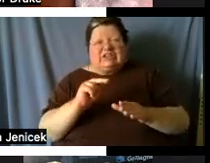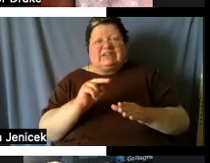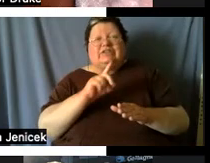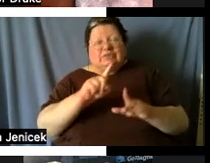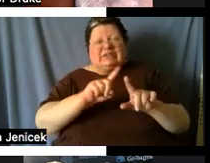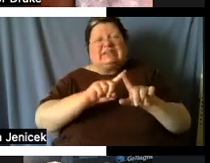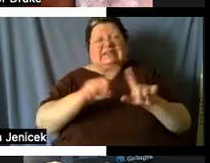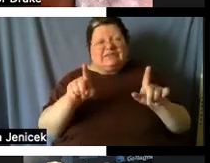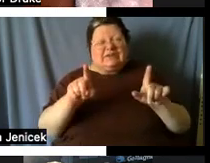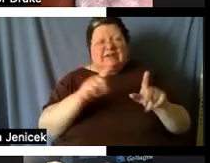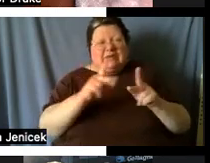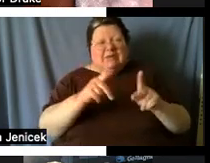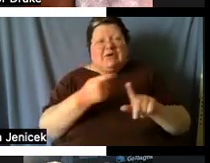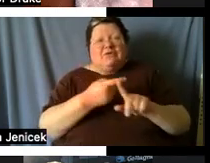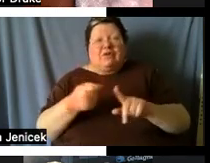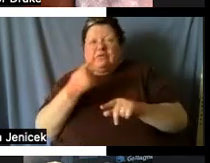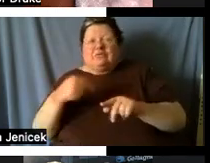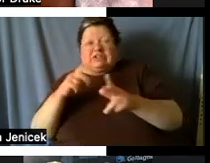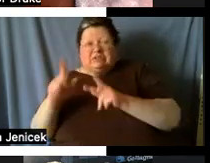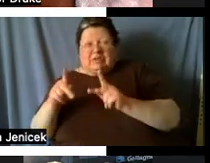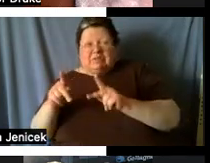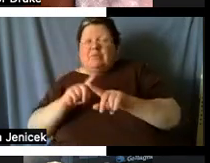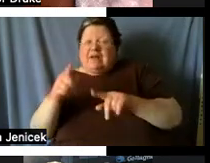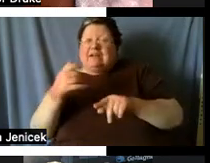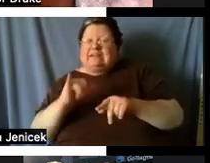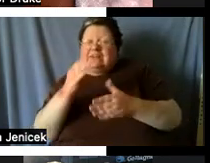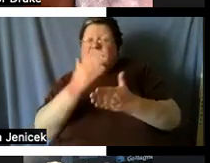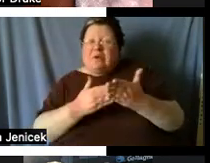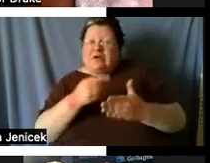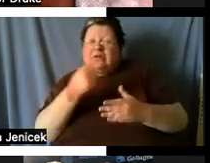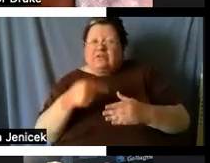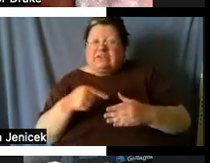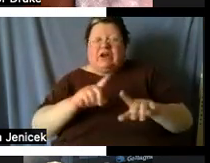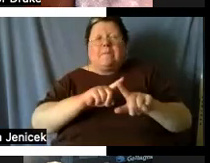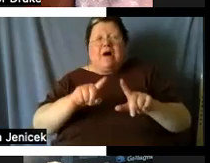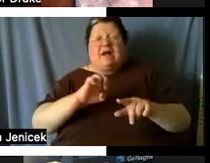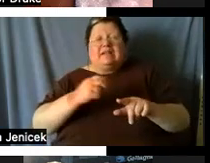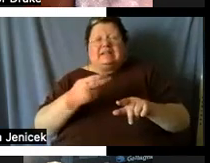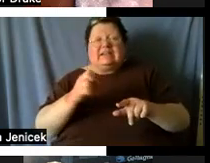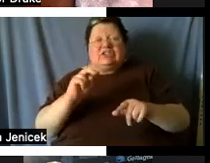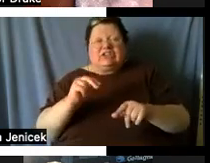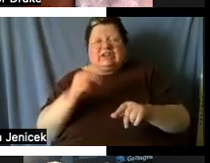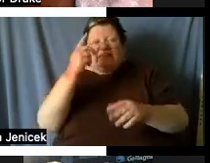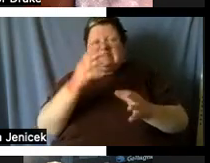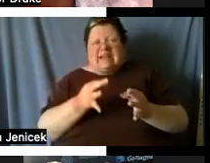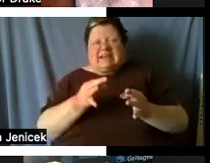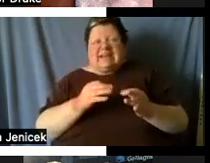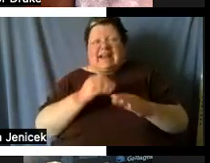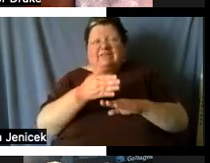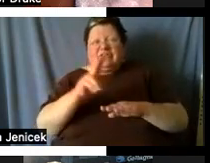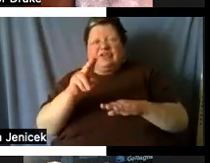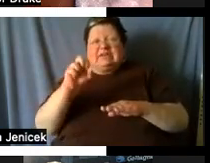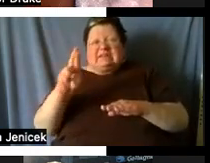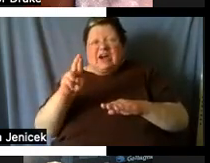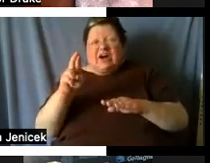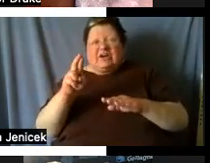Russians, but it is a piece of Russia. However, the Chechens decided that after the Soviet Union broke up, they didn't